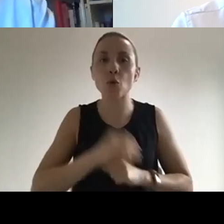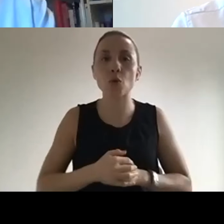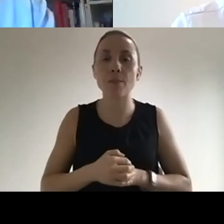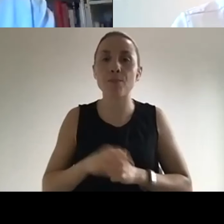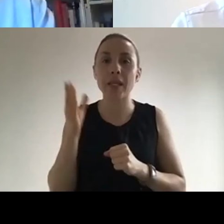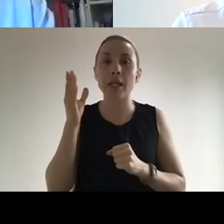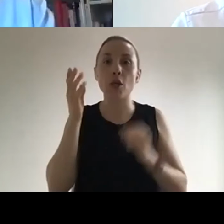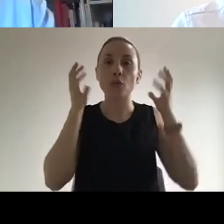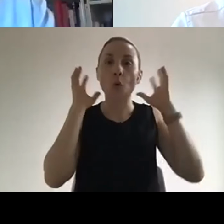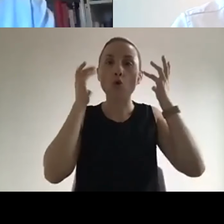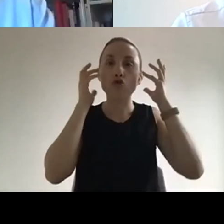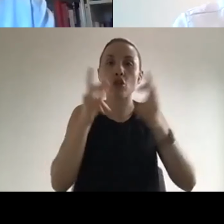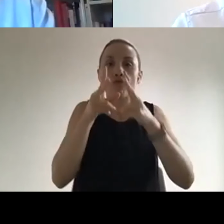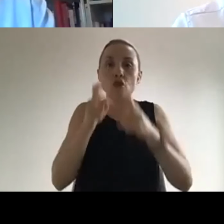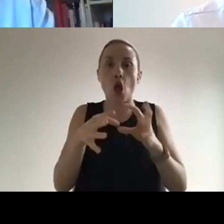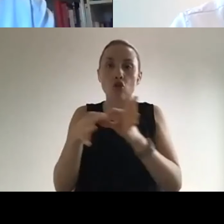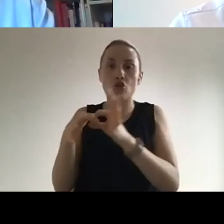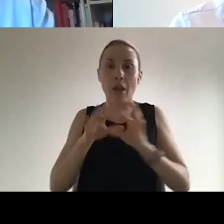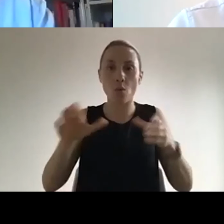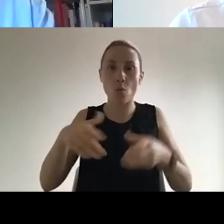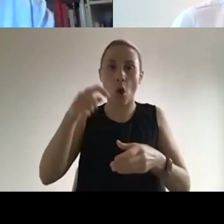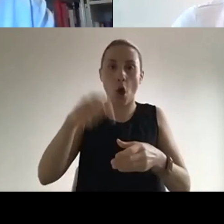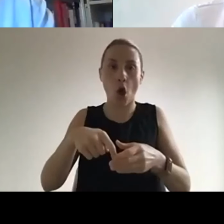the NHS that Anna